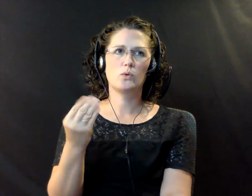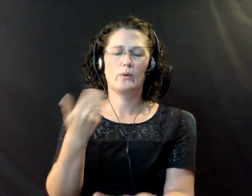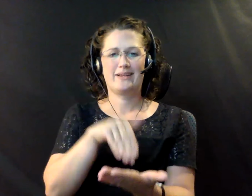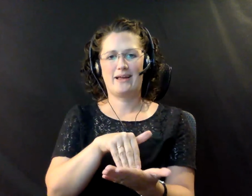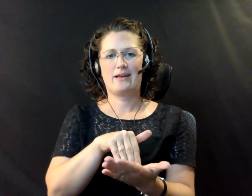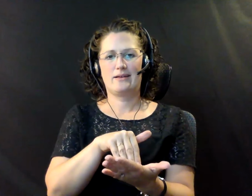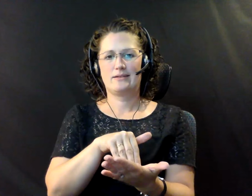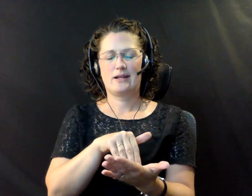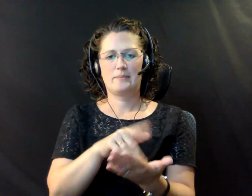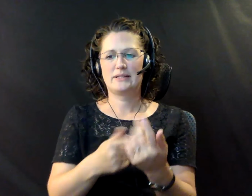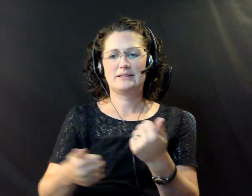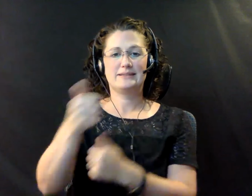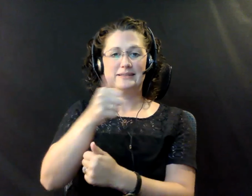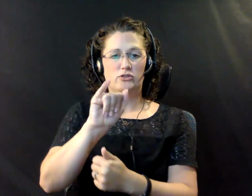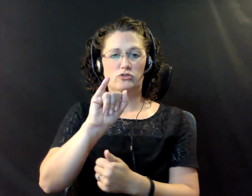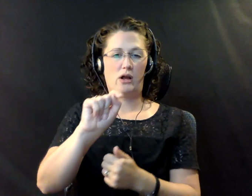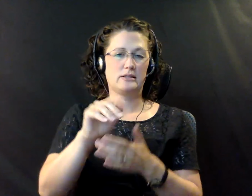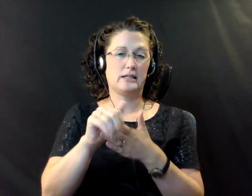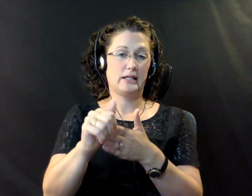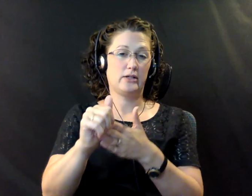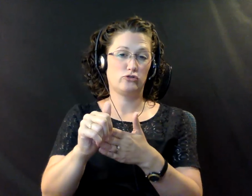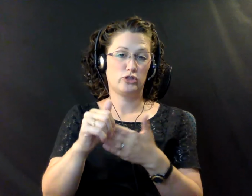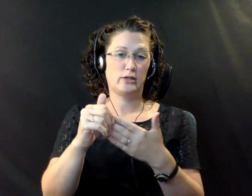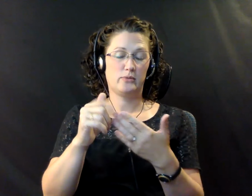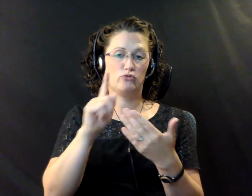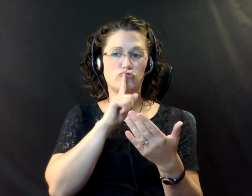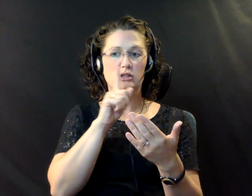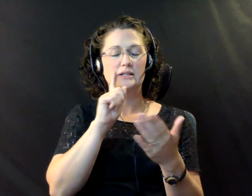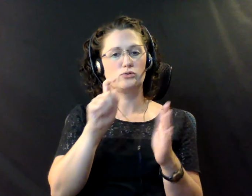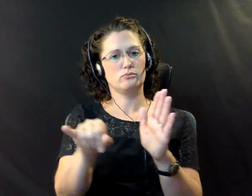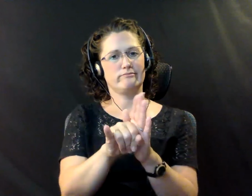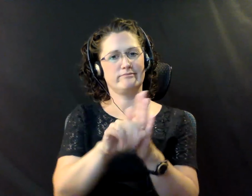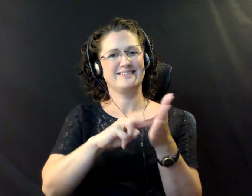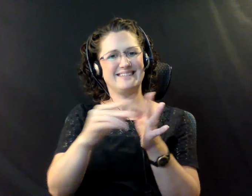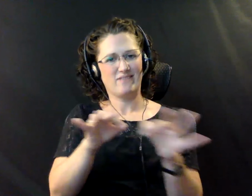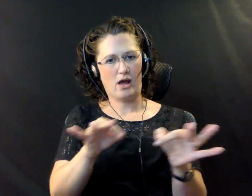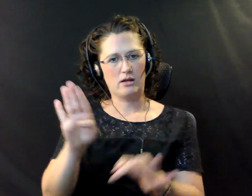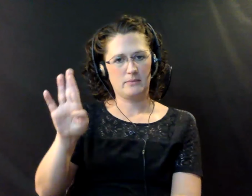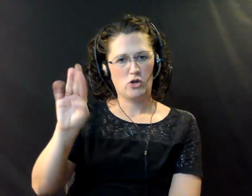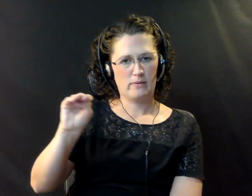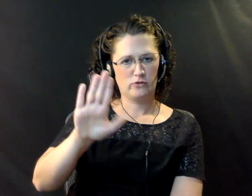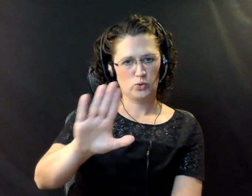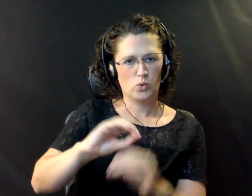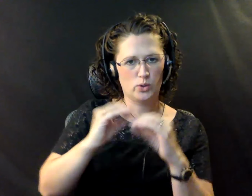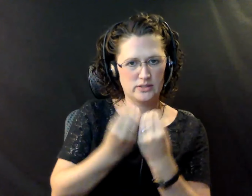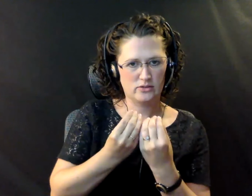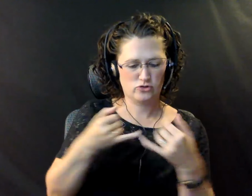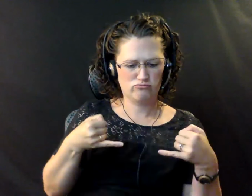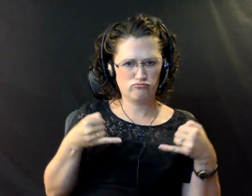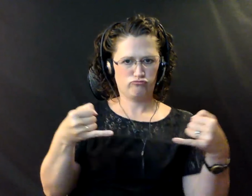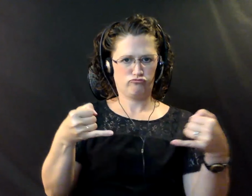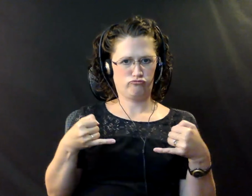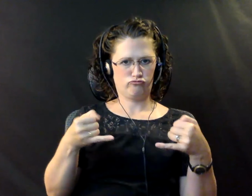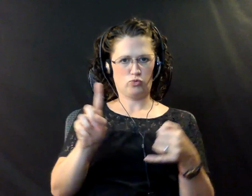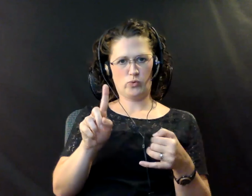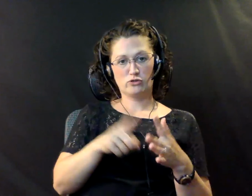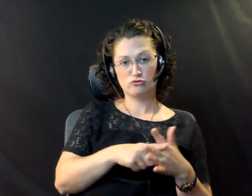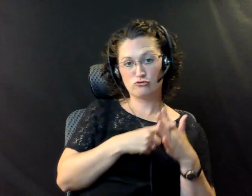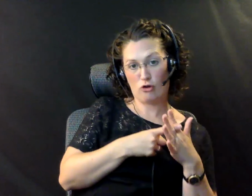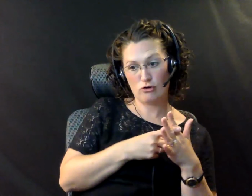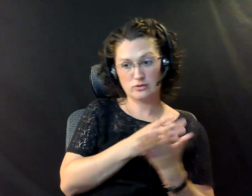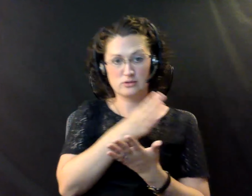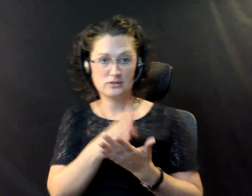comes down to identifying what is BRM at your organization, what does it do, where does it start, where does it stop, and how does it connect? And then figuring out